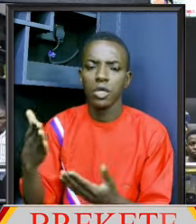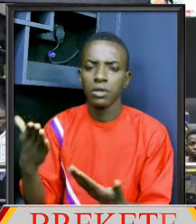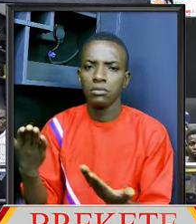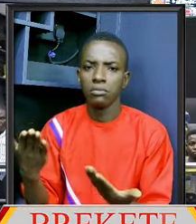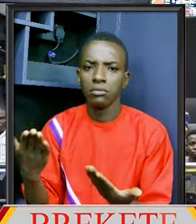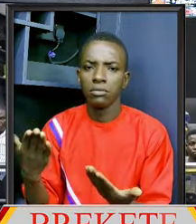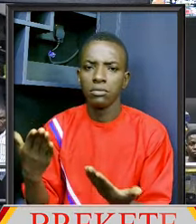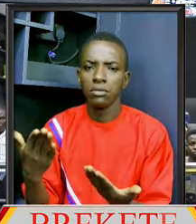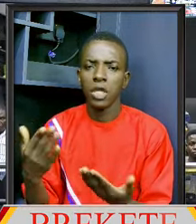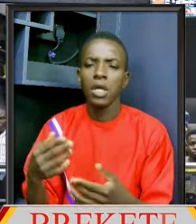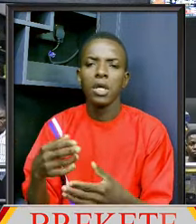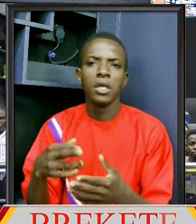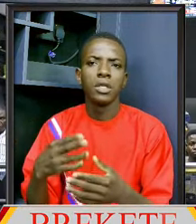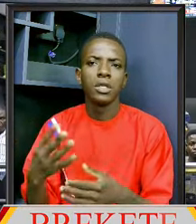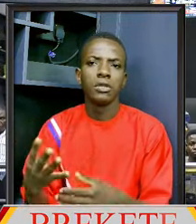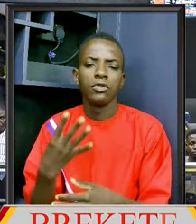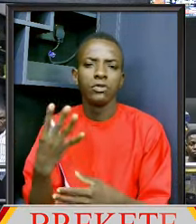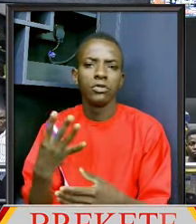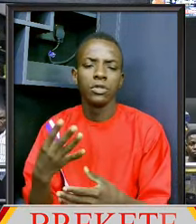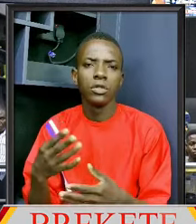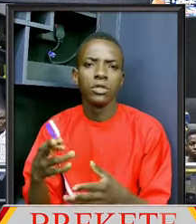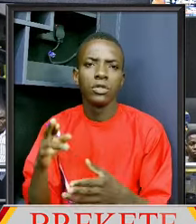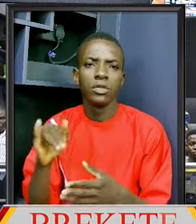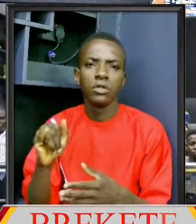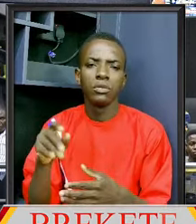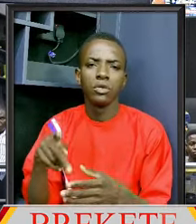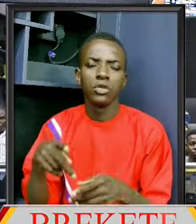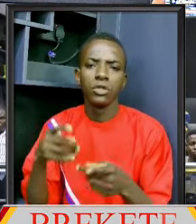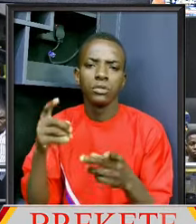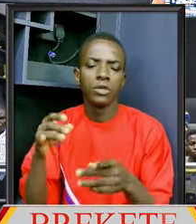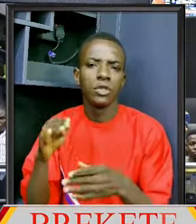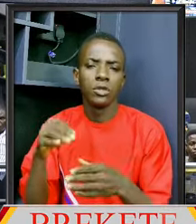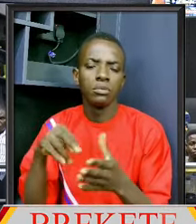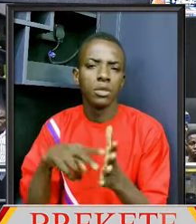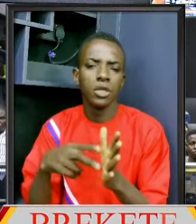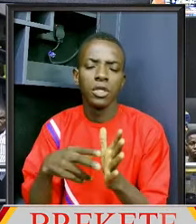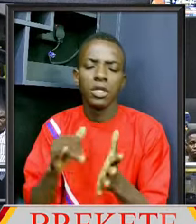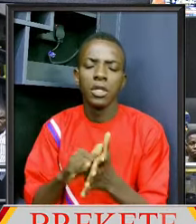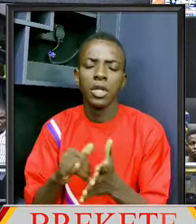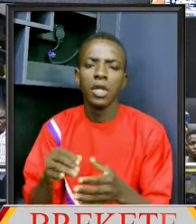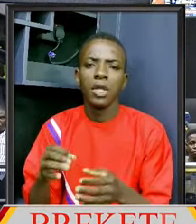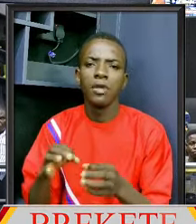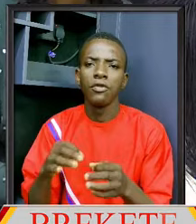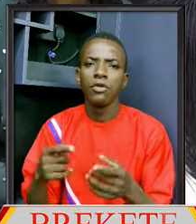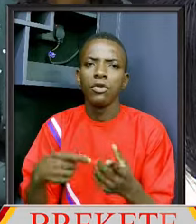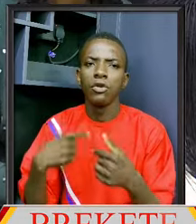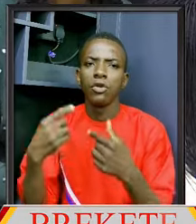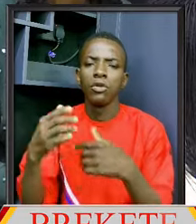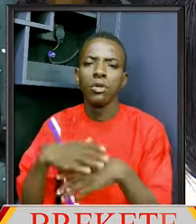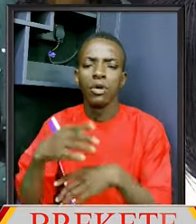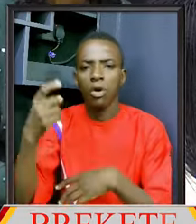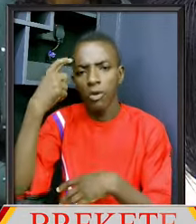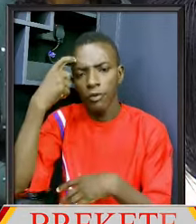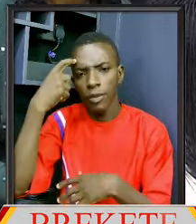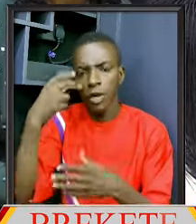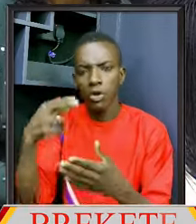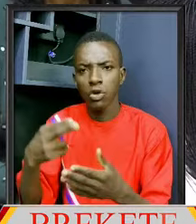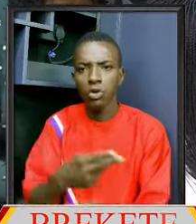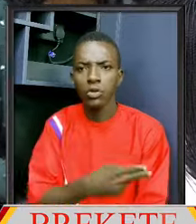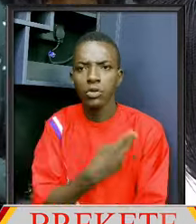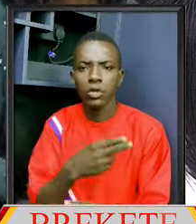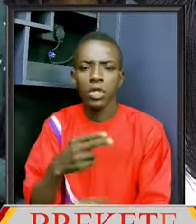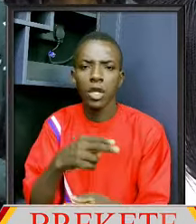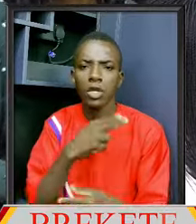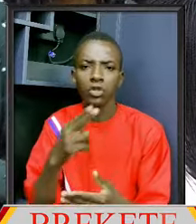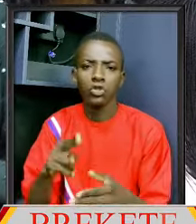The fourth one now, reproducibility. It means say, if I go, I go mention government hospital. If I go